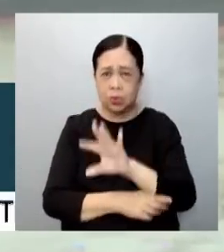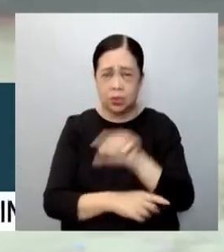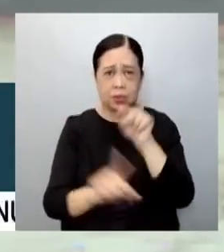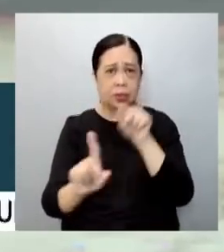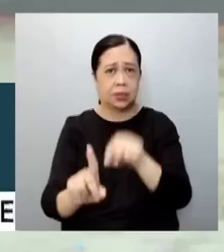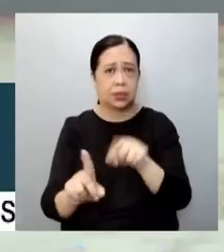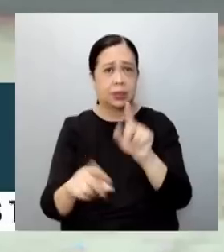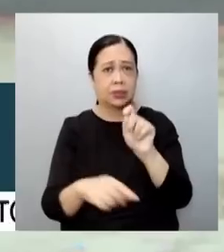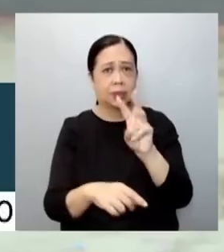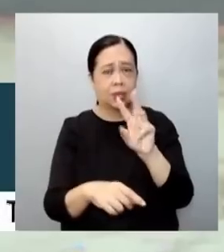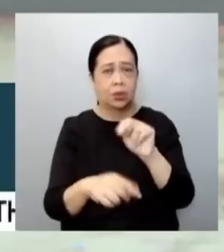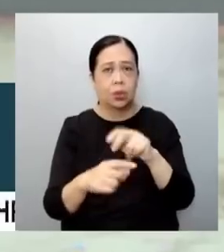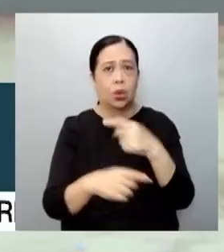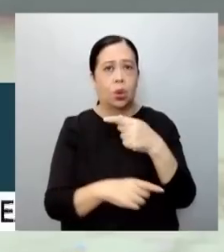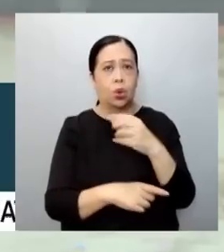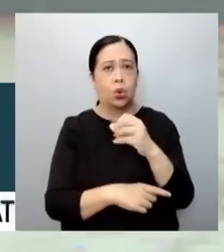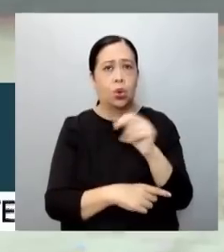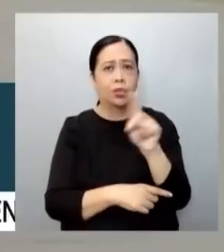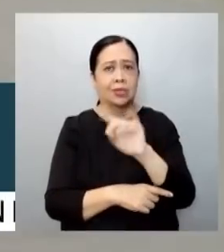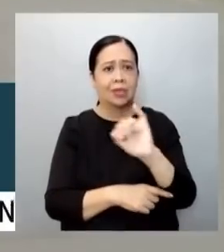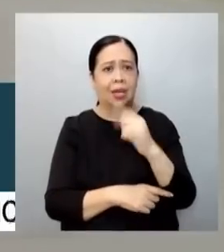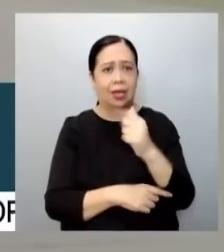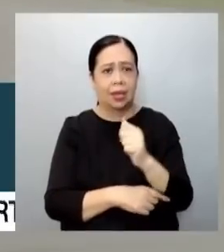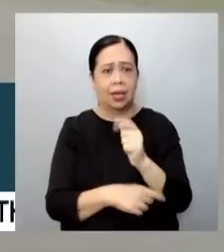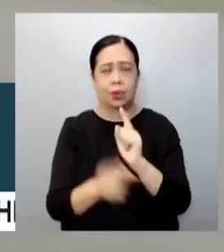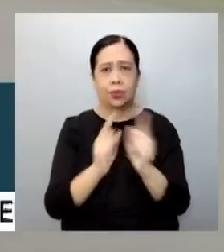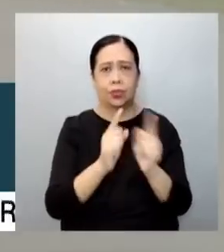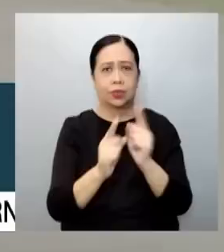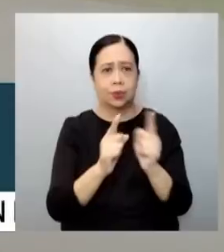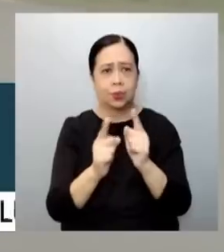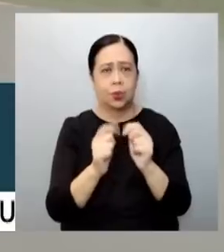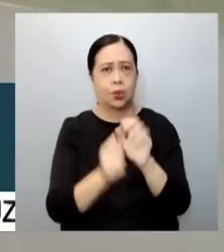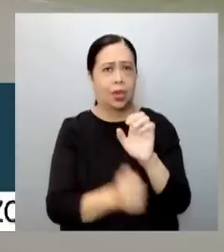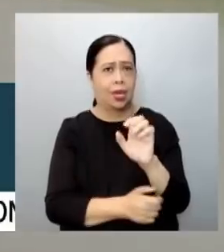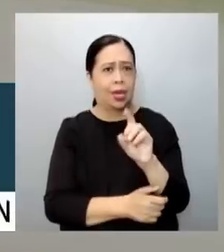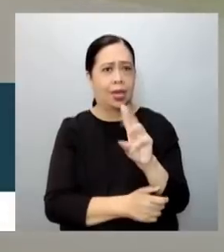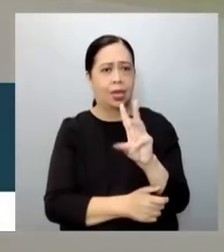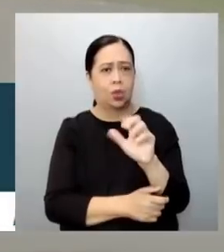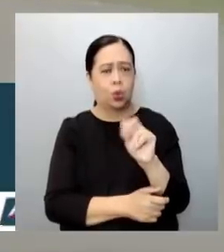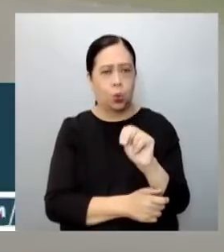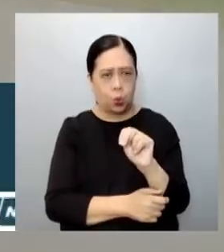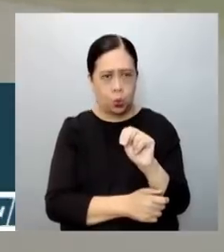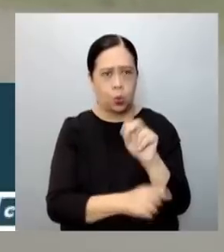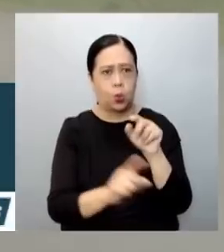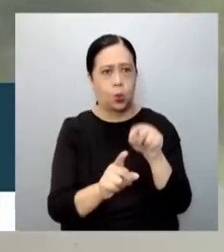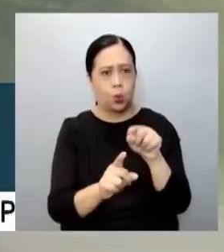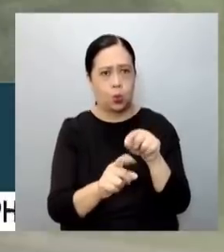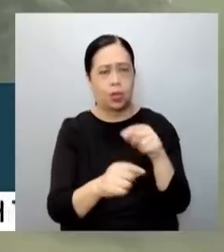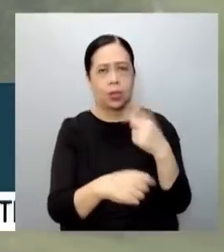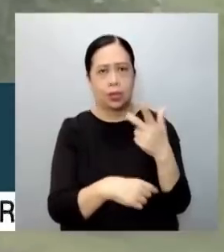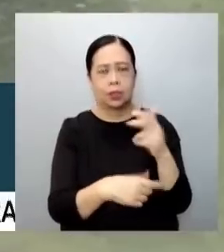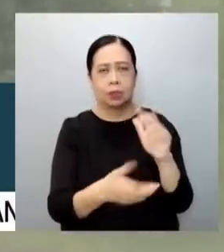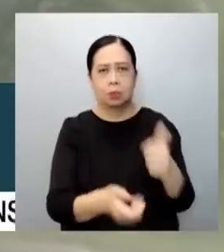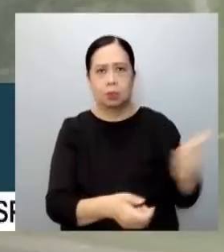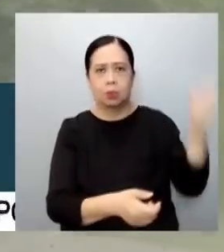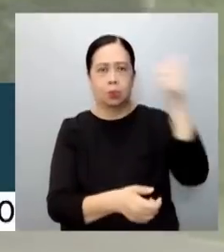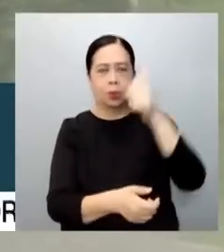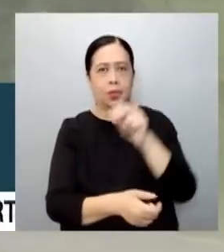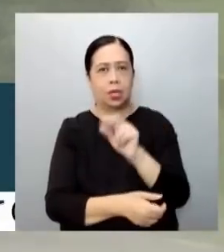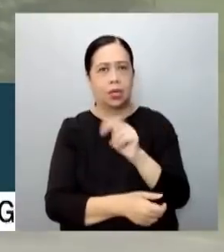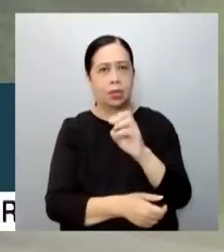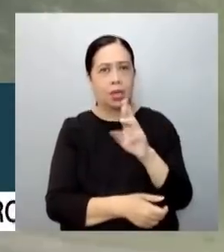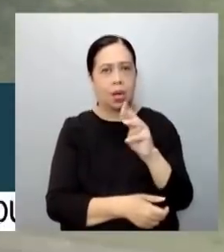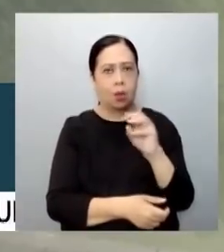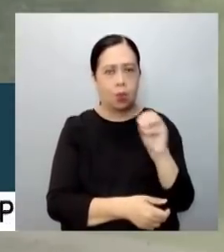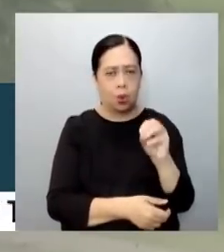of Gonzaga. We spoke to Edwin Gaspar. He's the Municipal Disaster Risk Reduction Officer of the